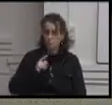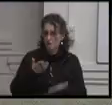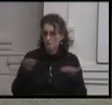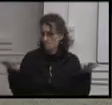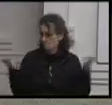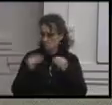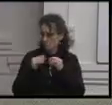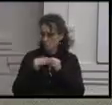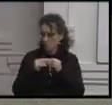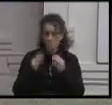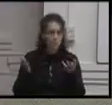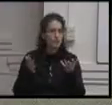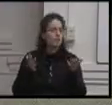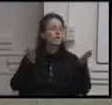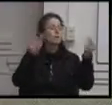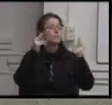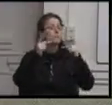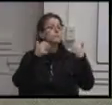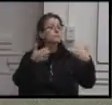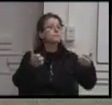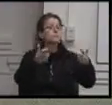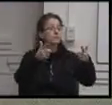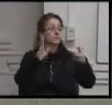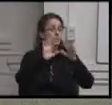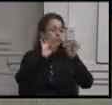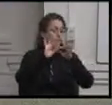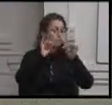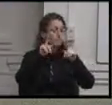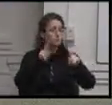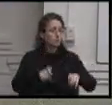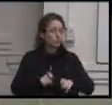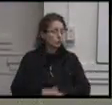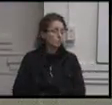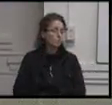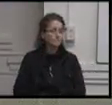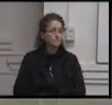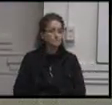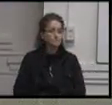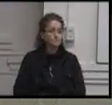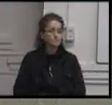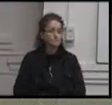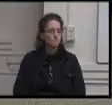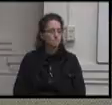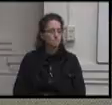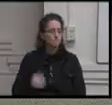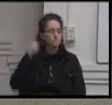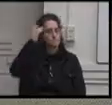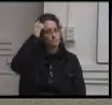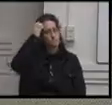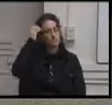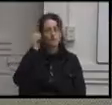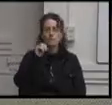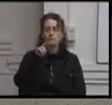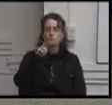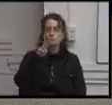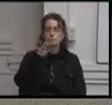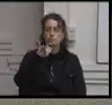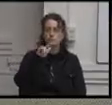comments? Anybody who's in attendance have any questions or comments about the Energy Committee's presentation? Mr. Wilmerding.